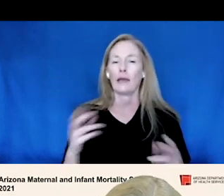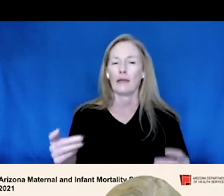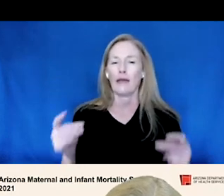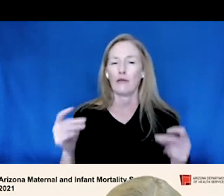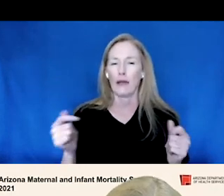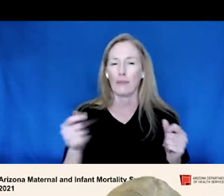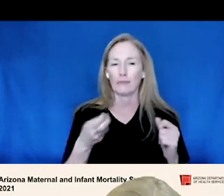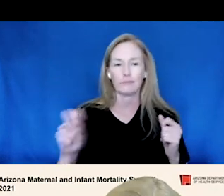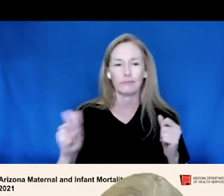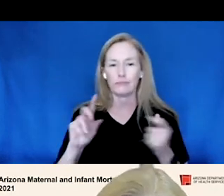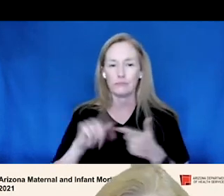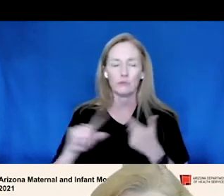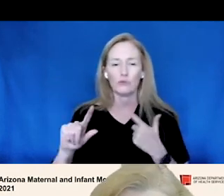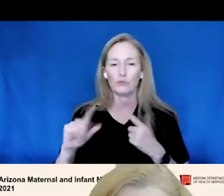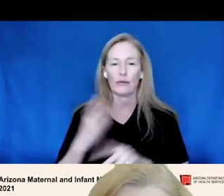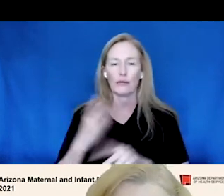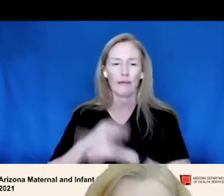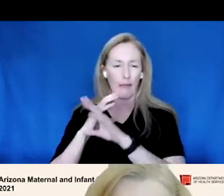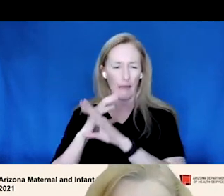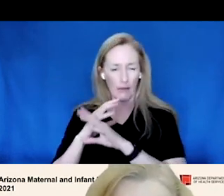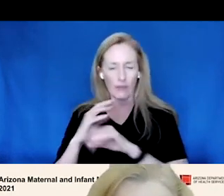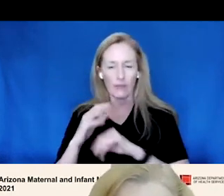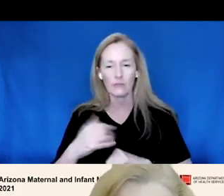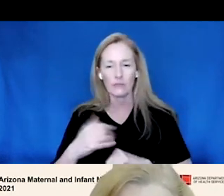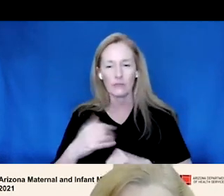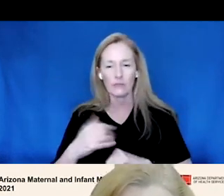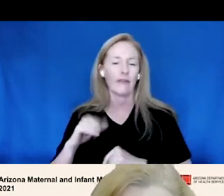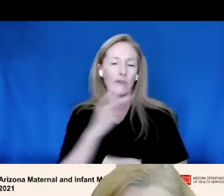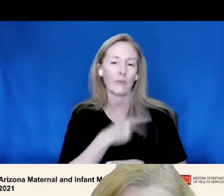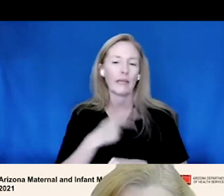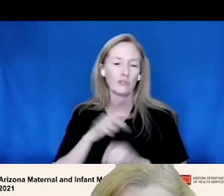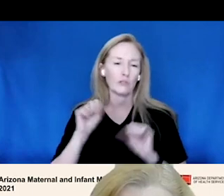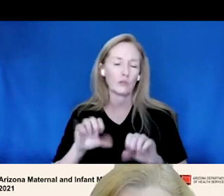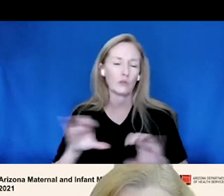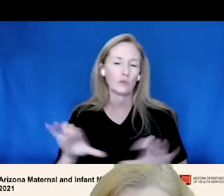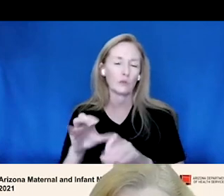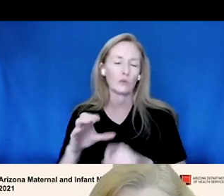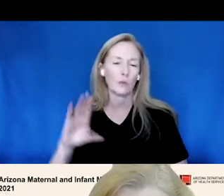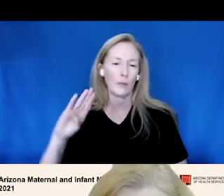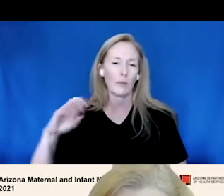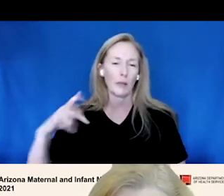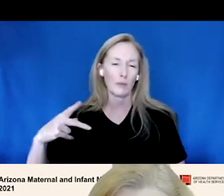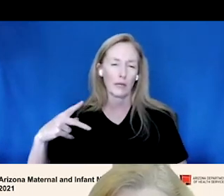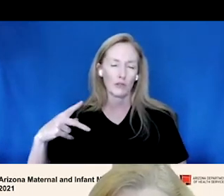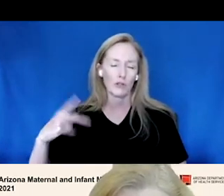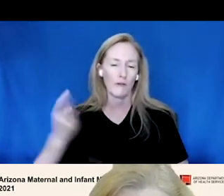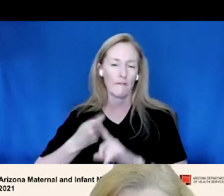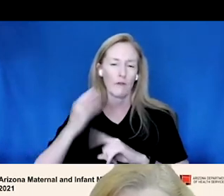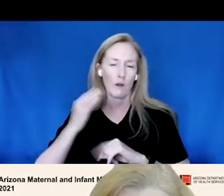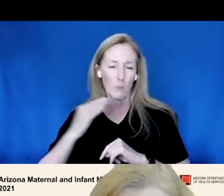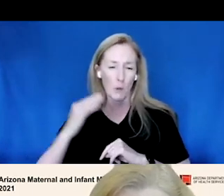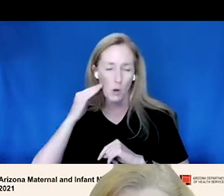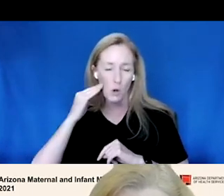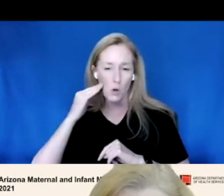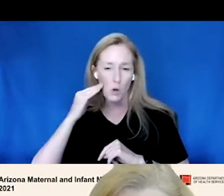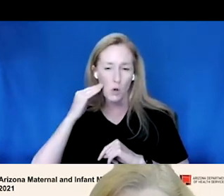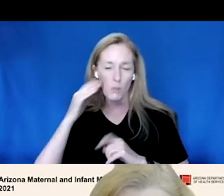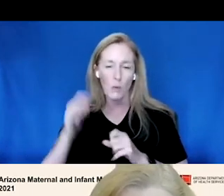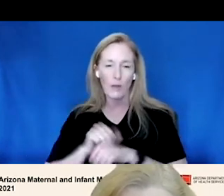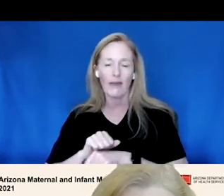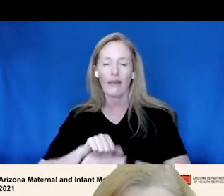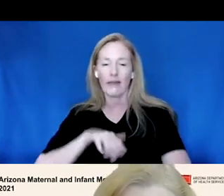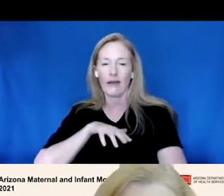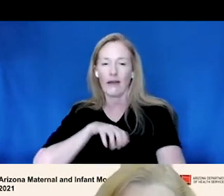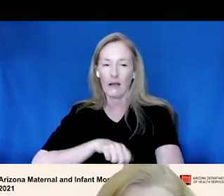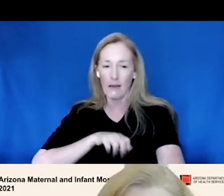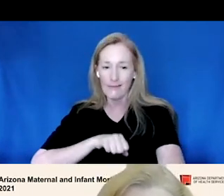If patients could take their blood pressure at home with a cuff, then we would